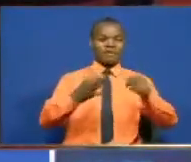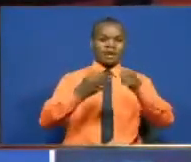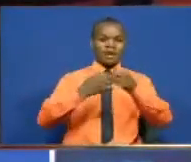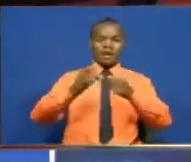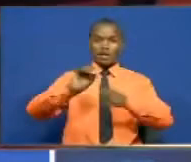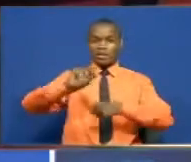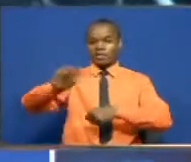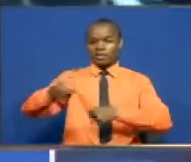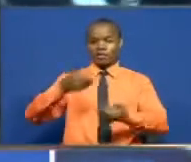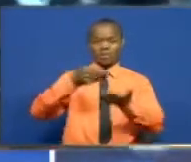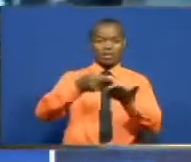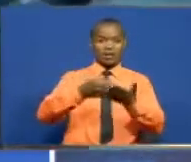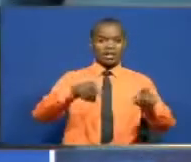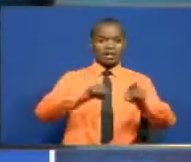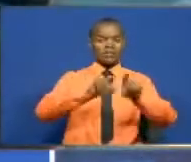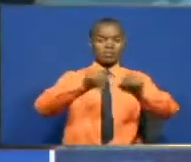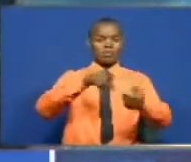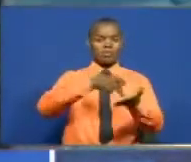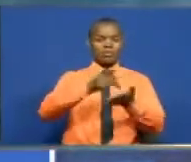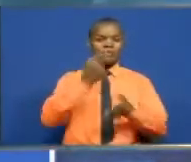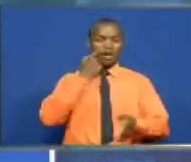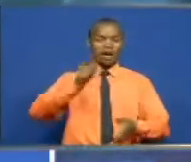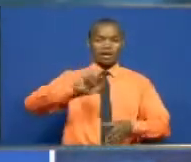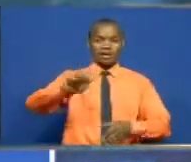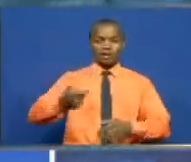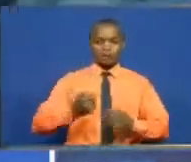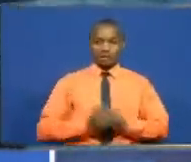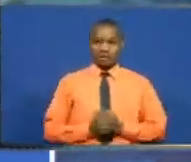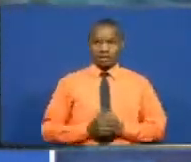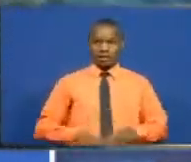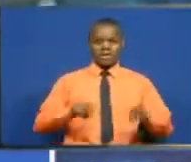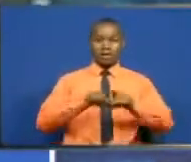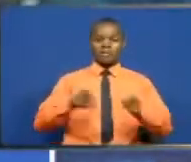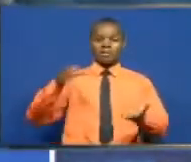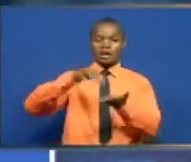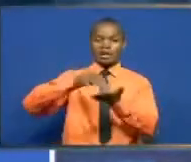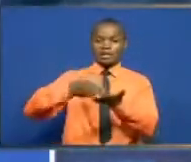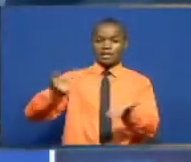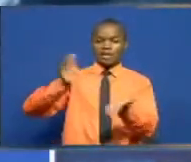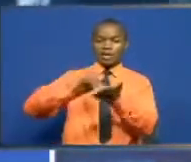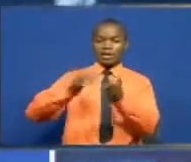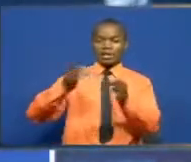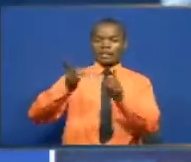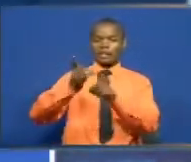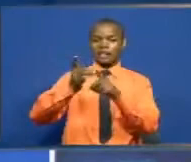bill or a bond of 100,000 shillings. The case will be mentioned on the 15th of